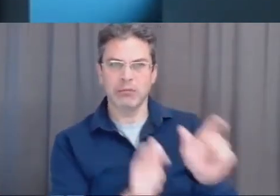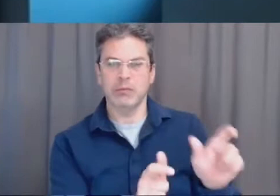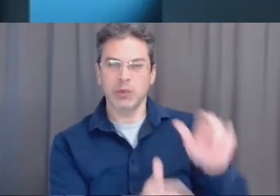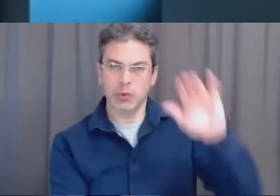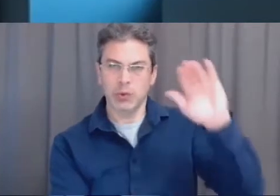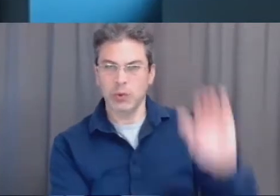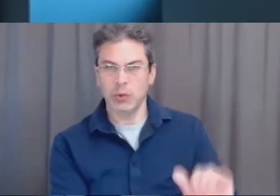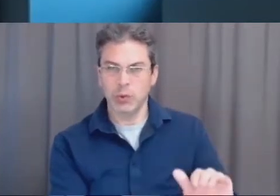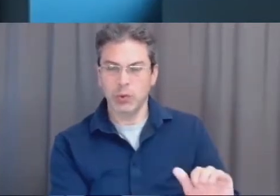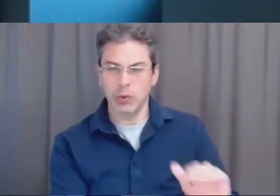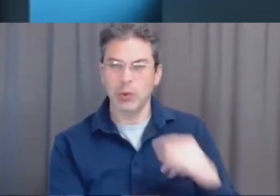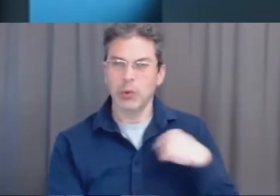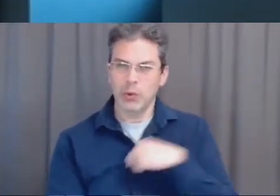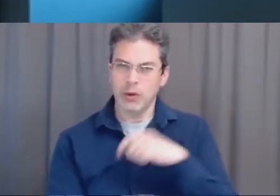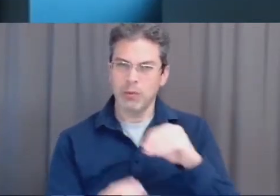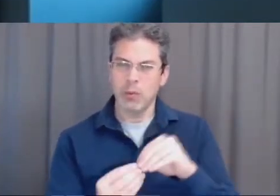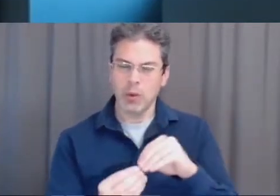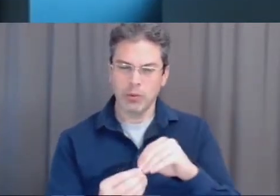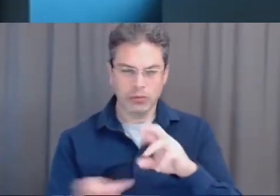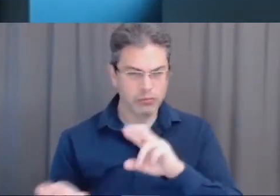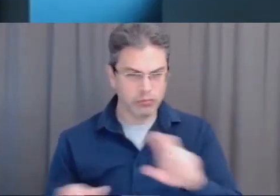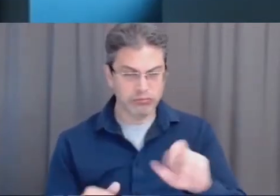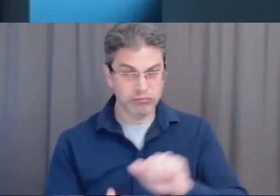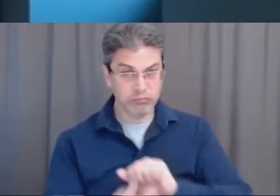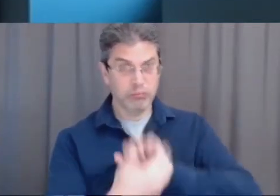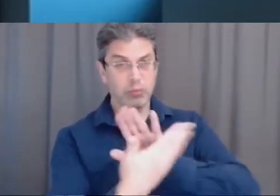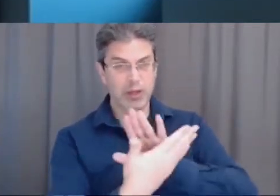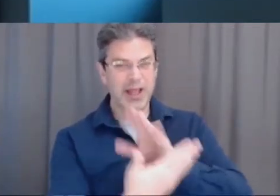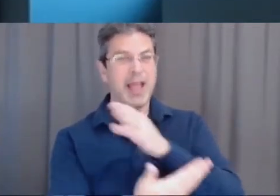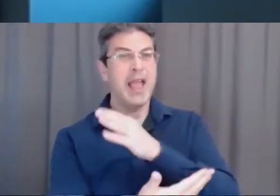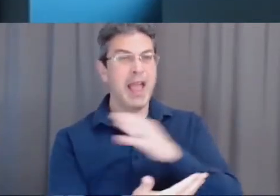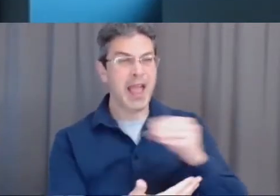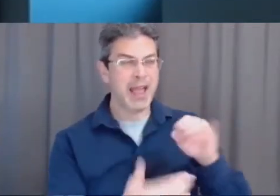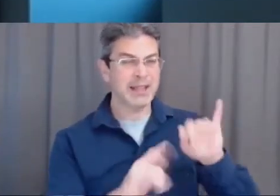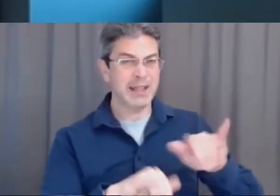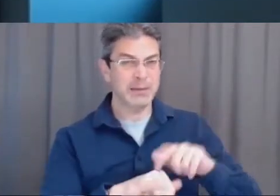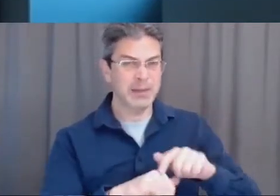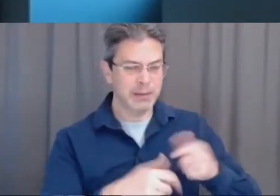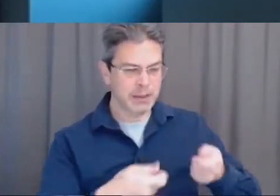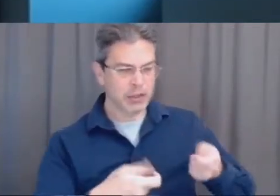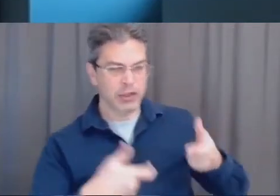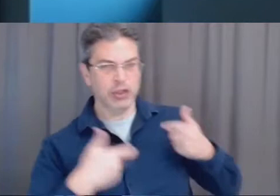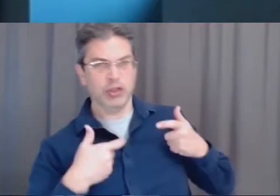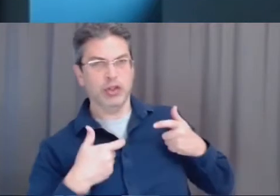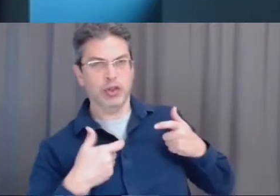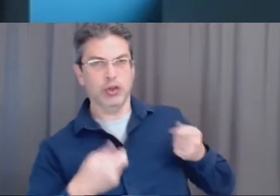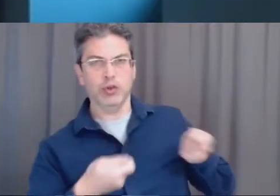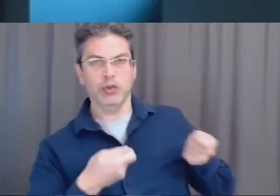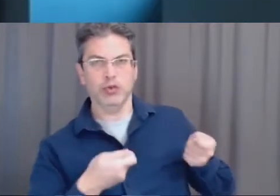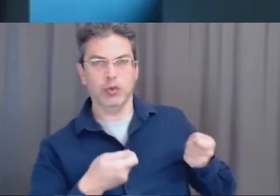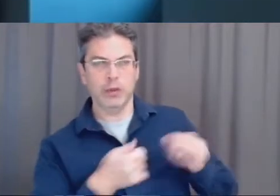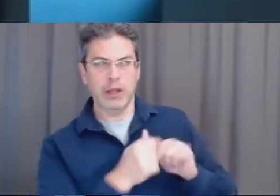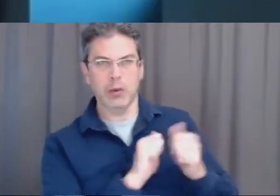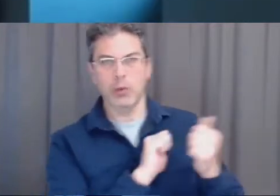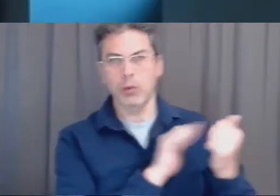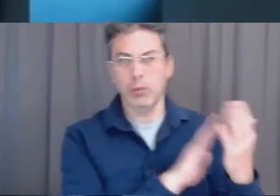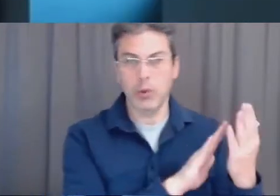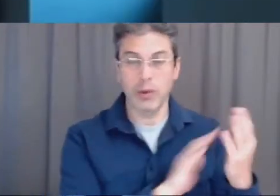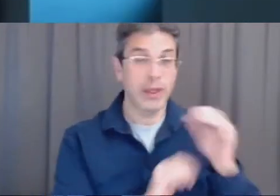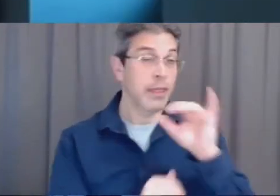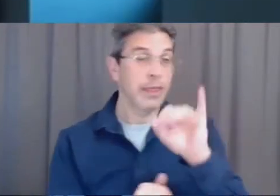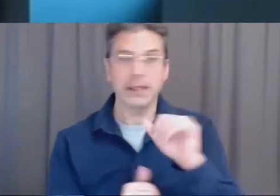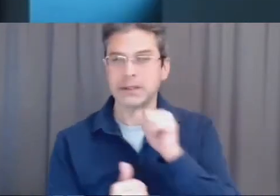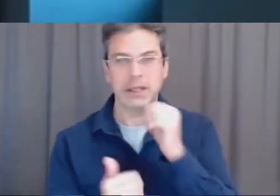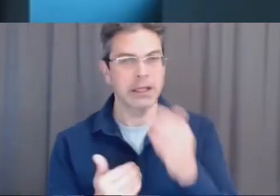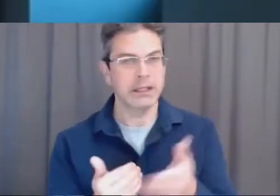resolve and a measure of restraint. And that's not an easy policy to manage, but we have